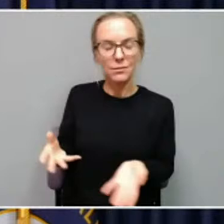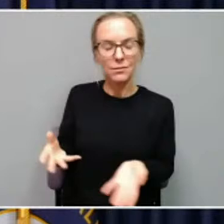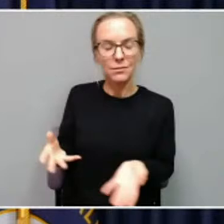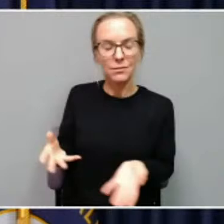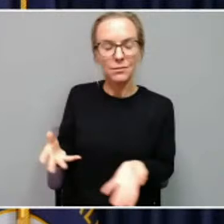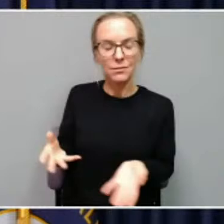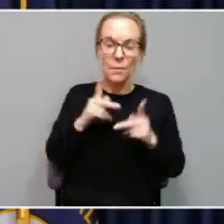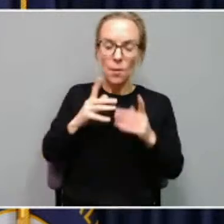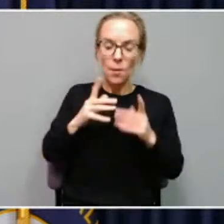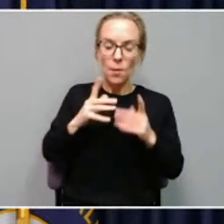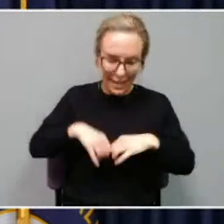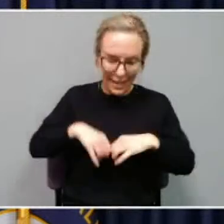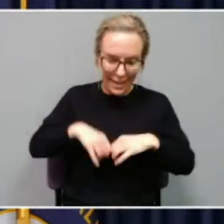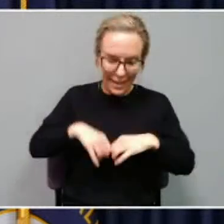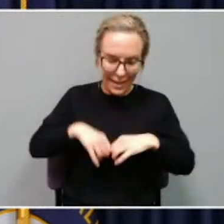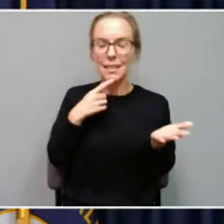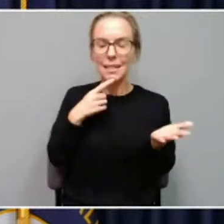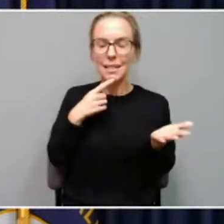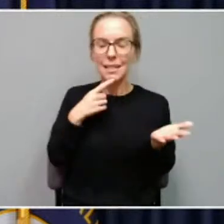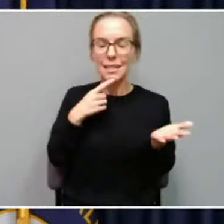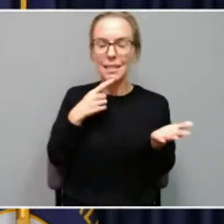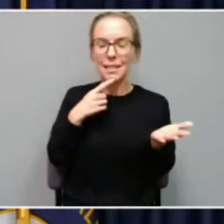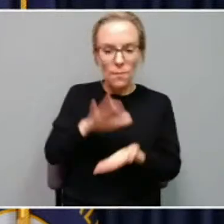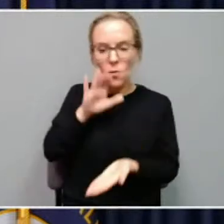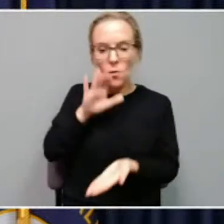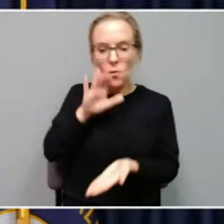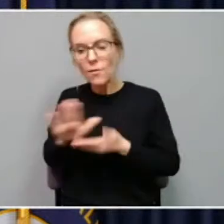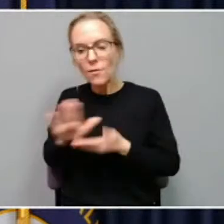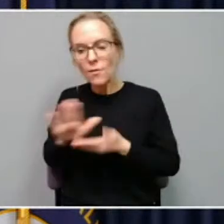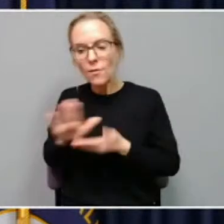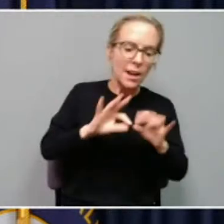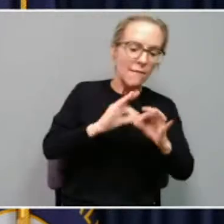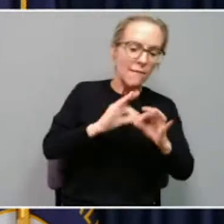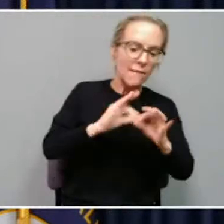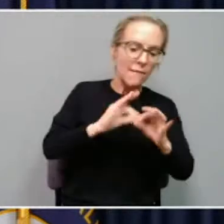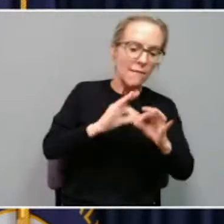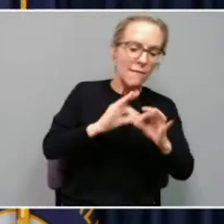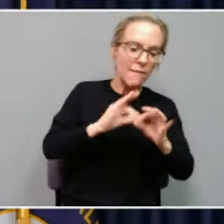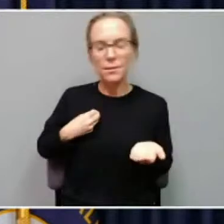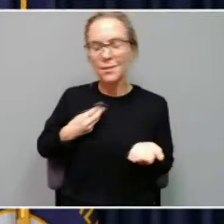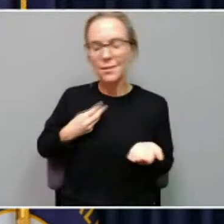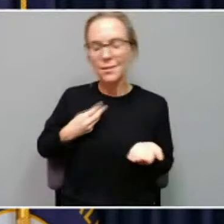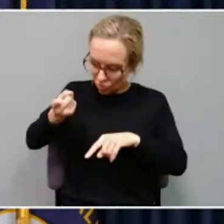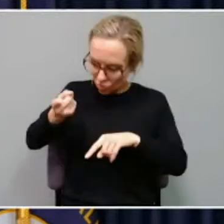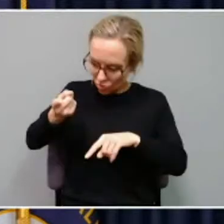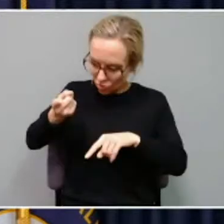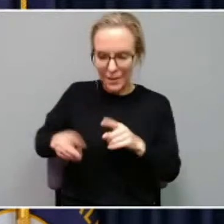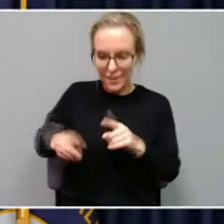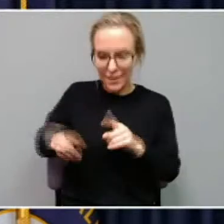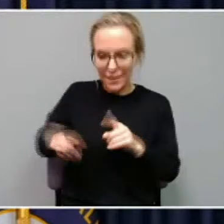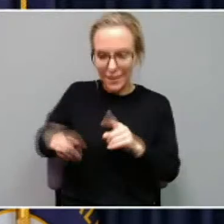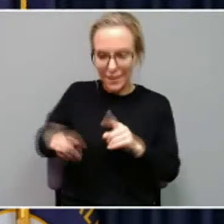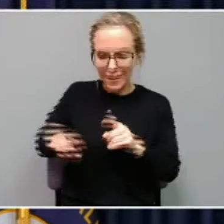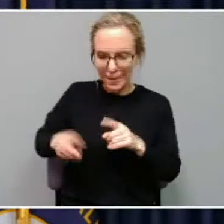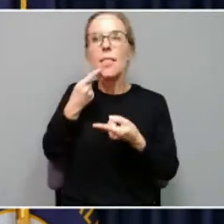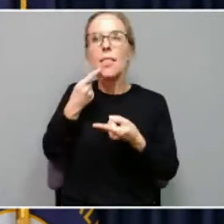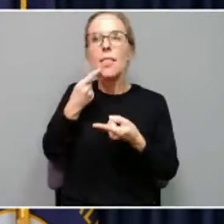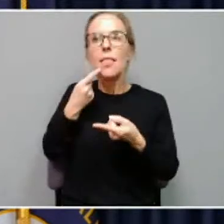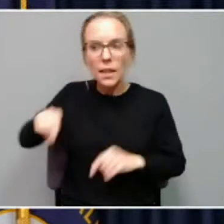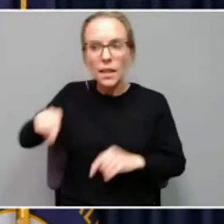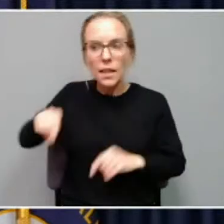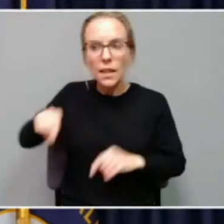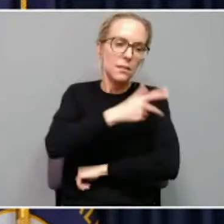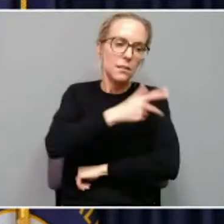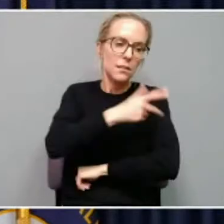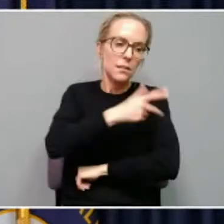down saying their husband, their wife, their friend, their family member, that they could not convince finally got it done, and how